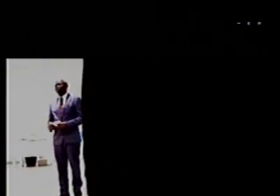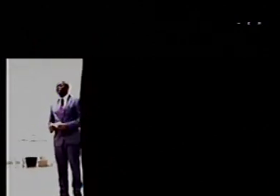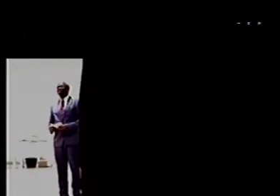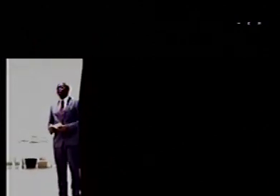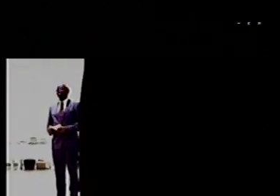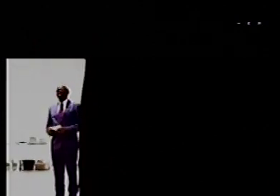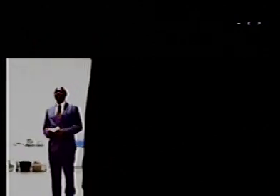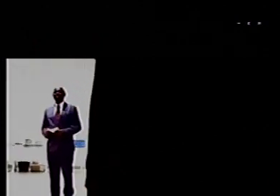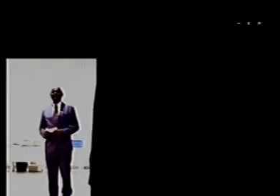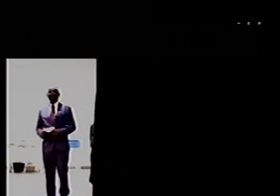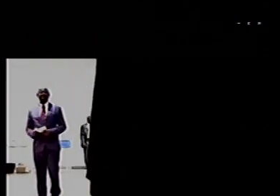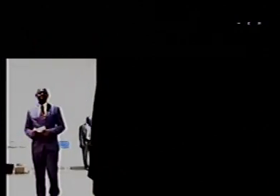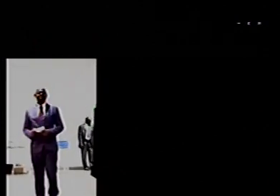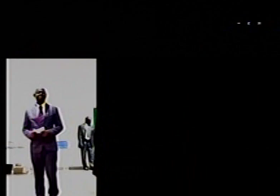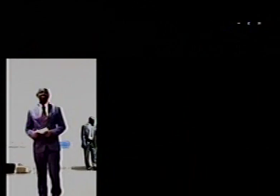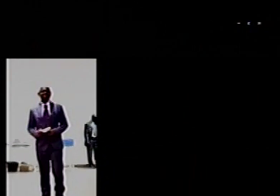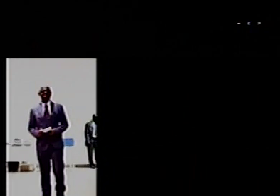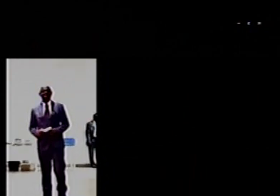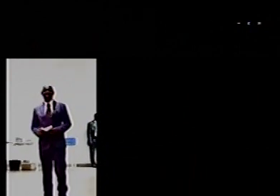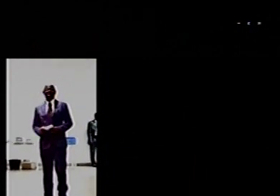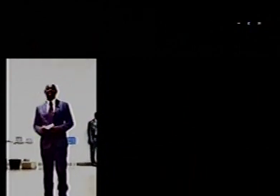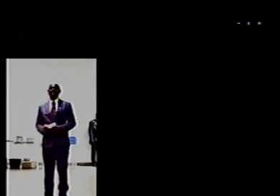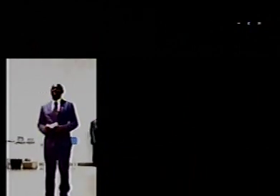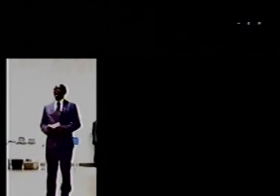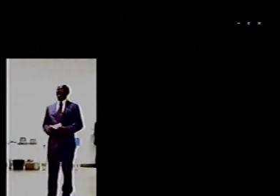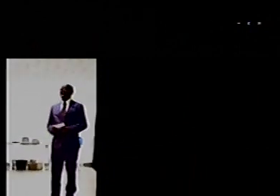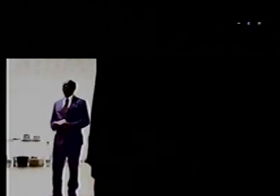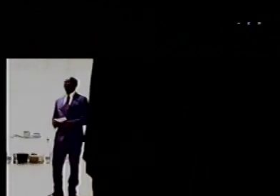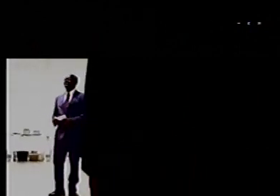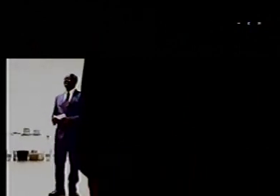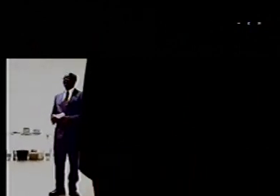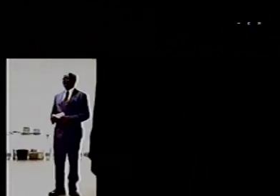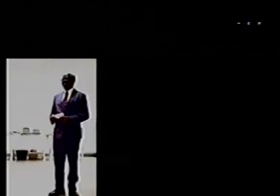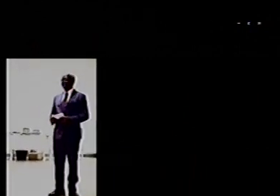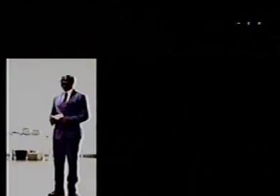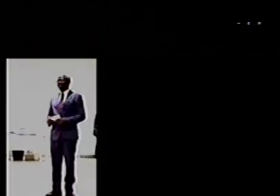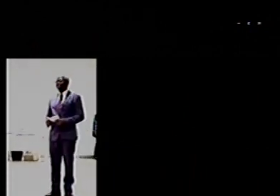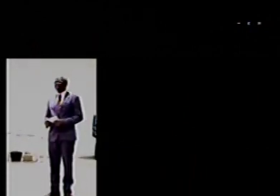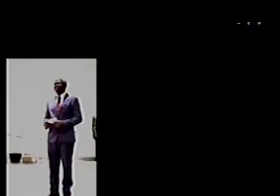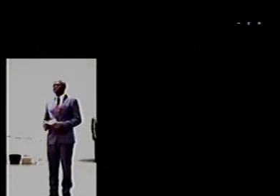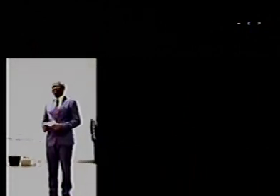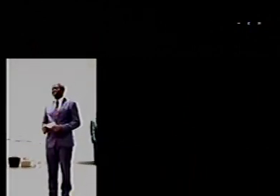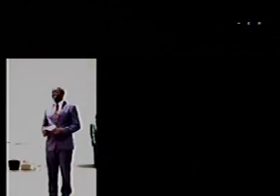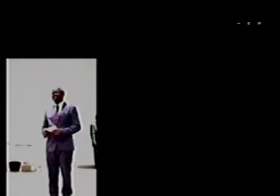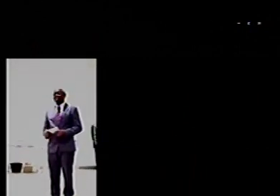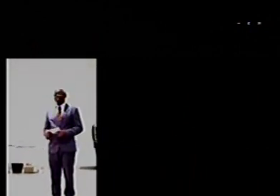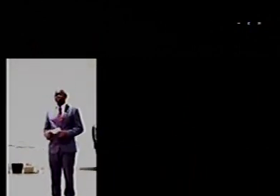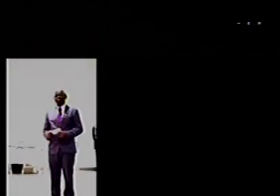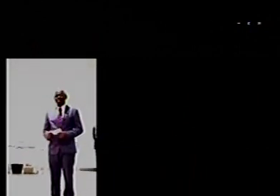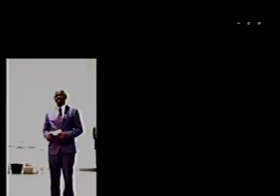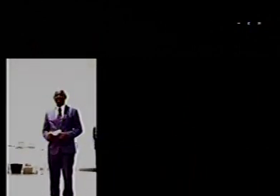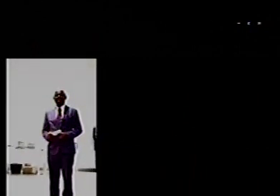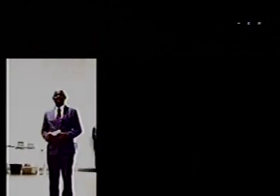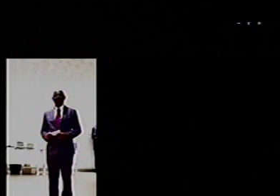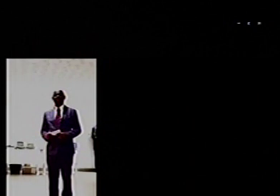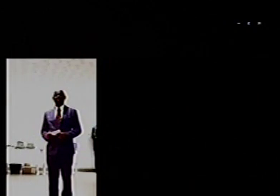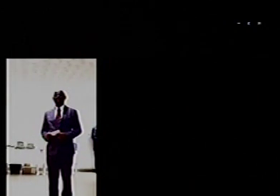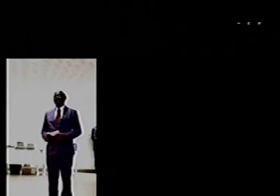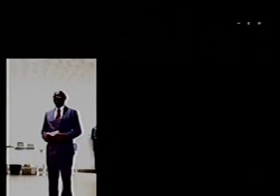one, the activities and the attacks of Satan. Let's recognize